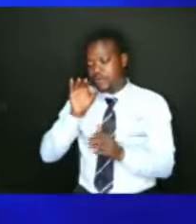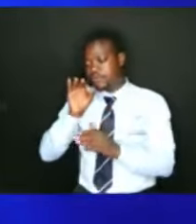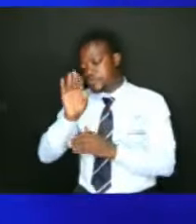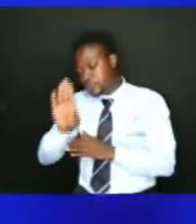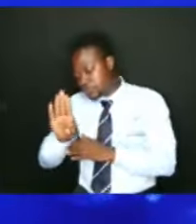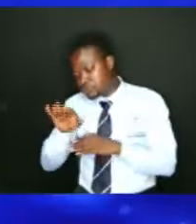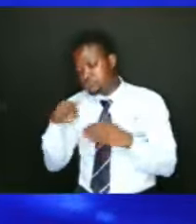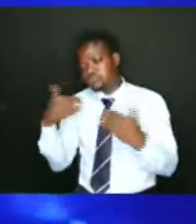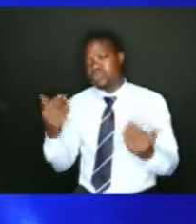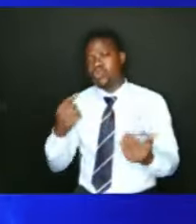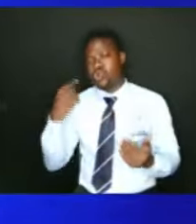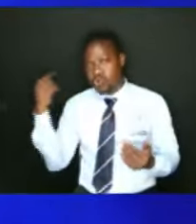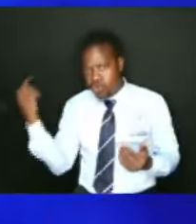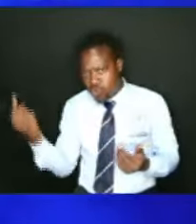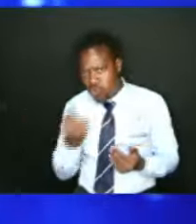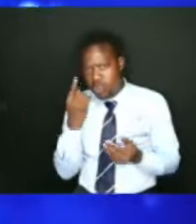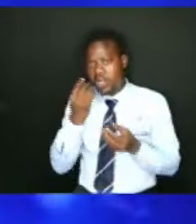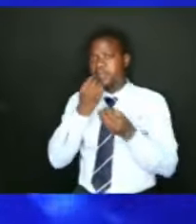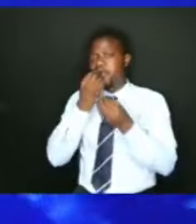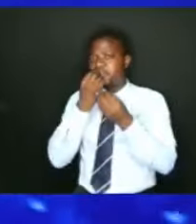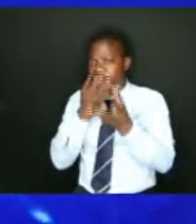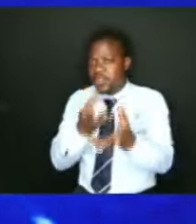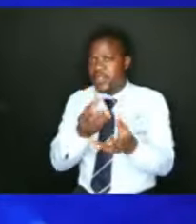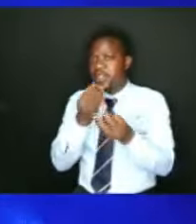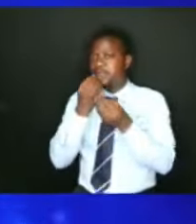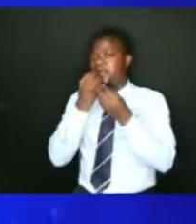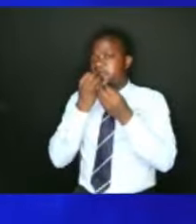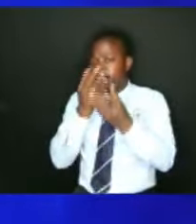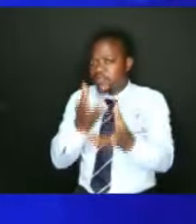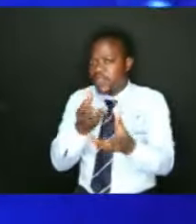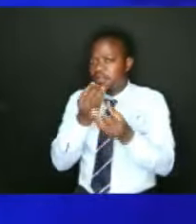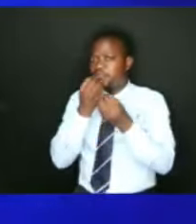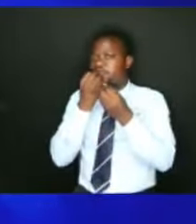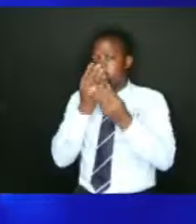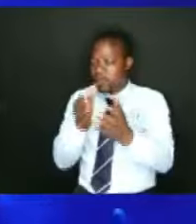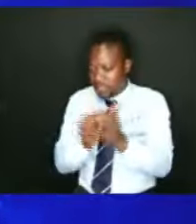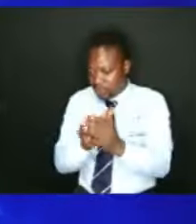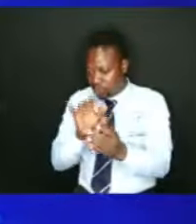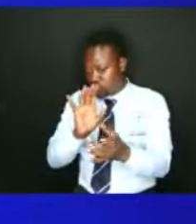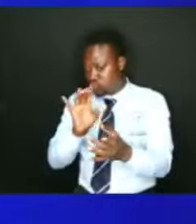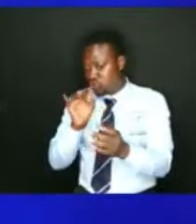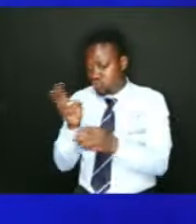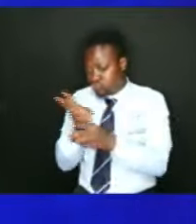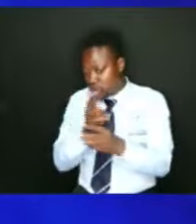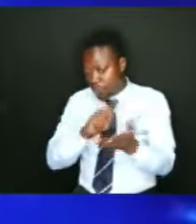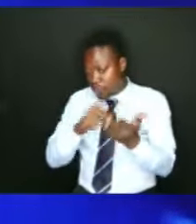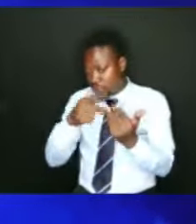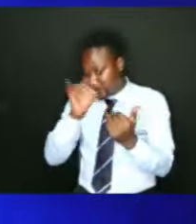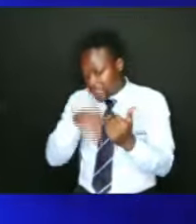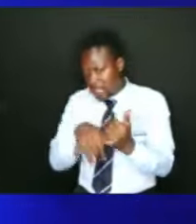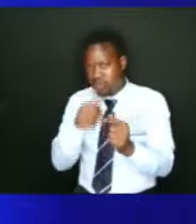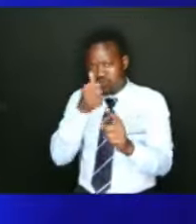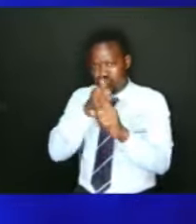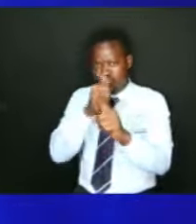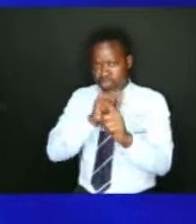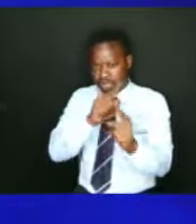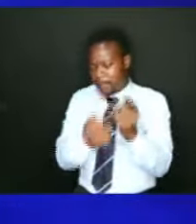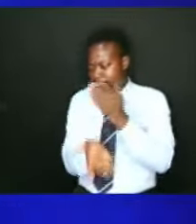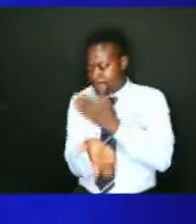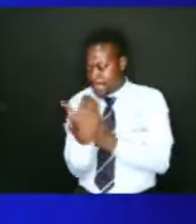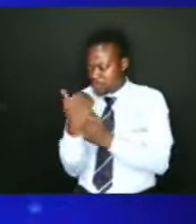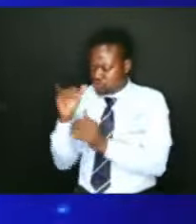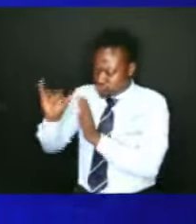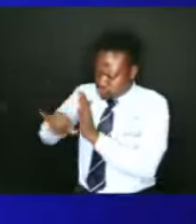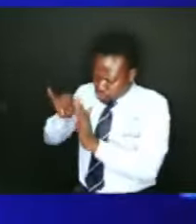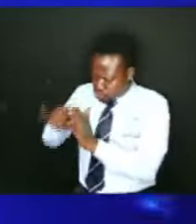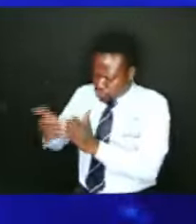I've always said that after being part of the life service, taking time again to